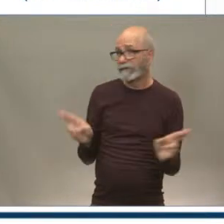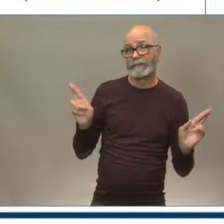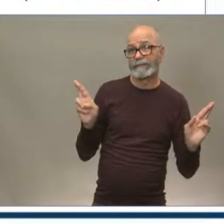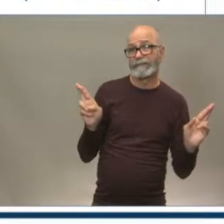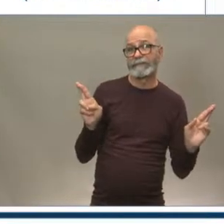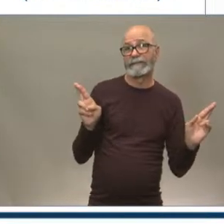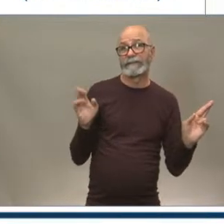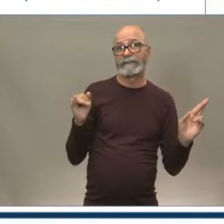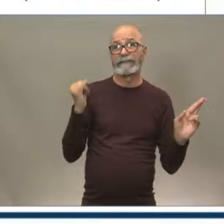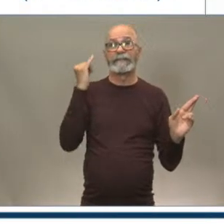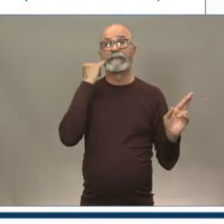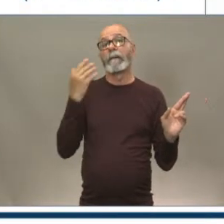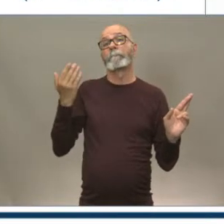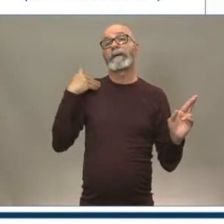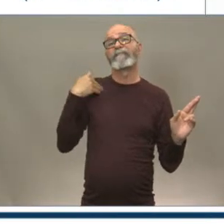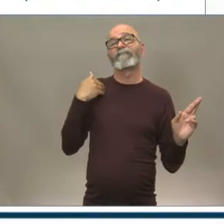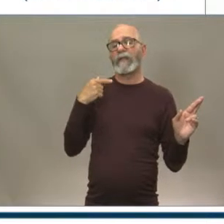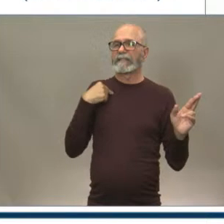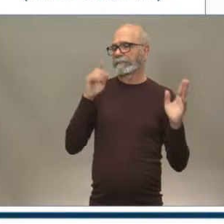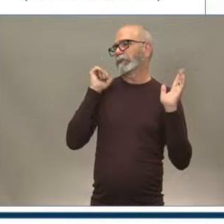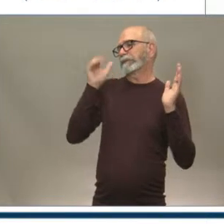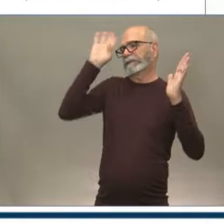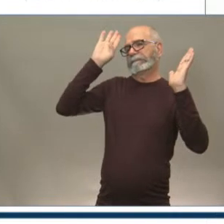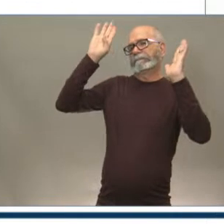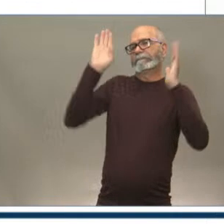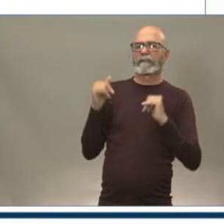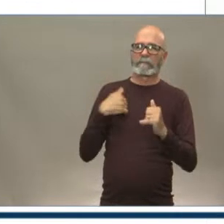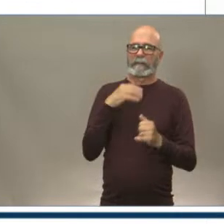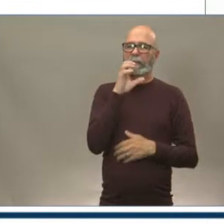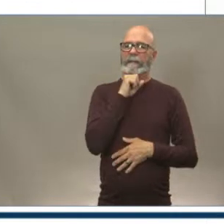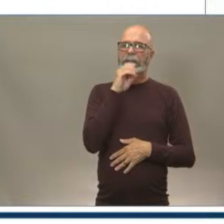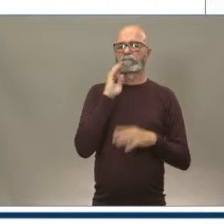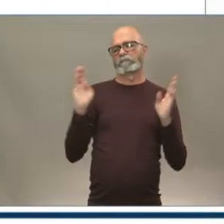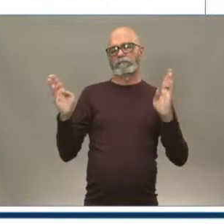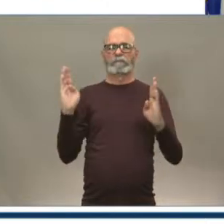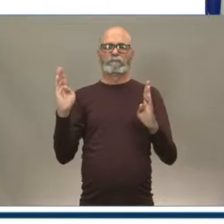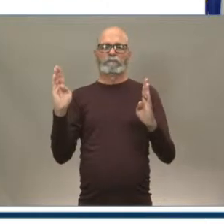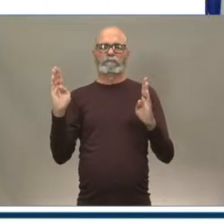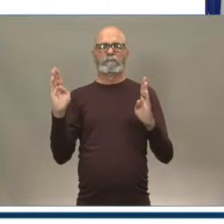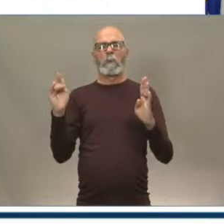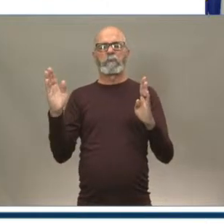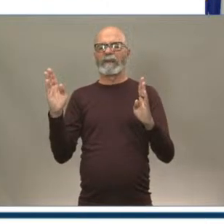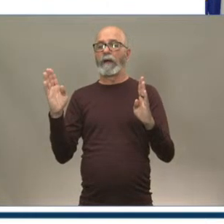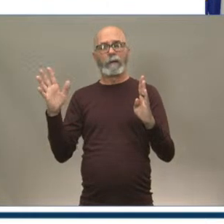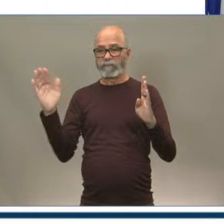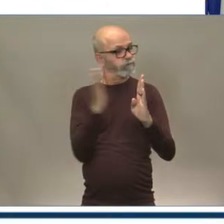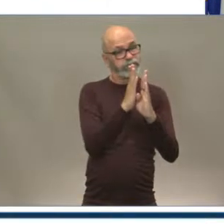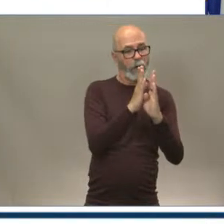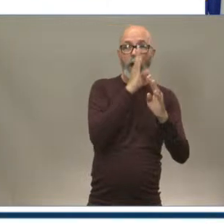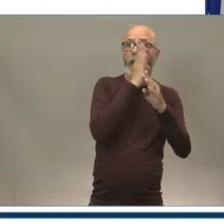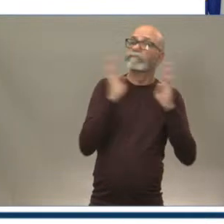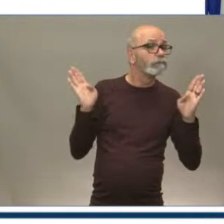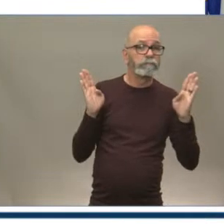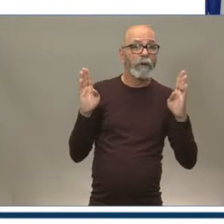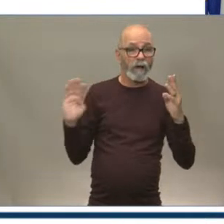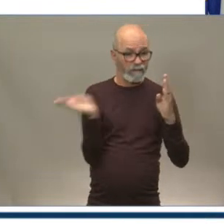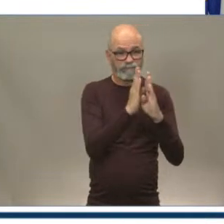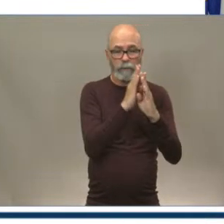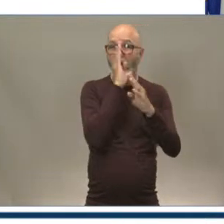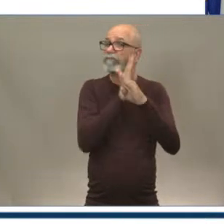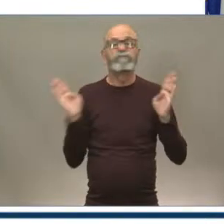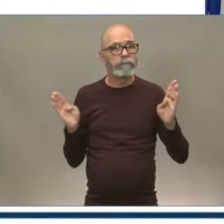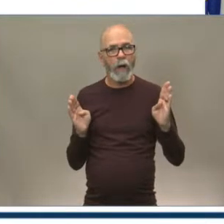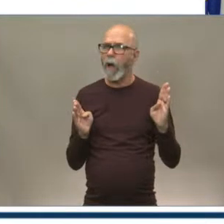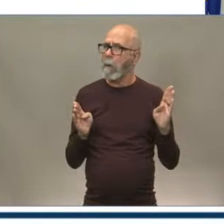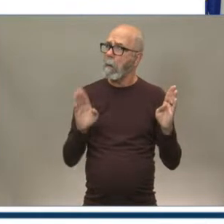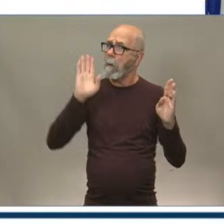slightly ahead of when we're targeted on. So I think we're fairly precise, and if that trend continues, we'll be